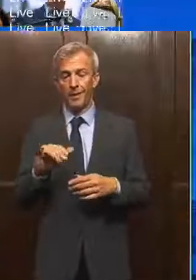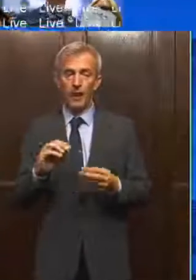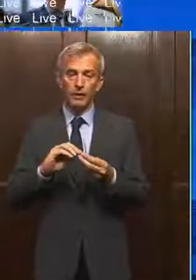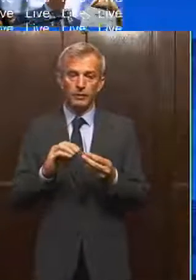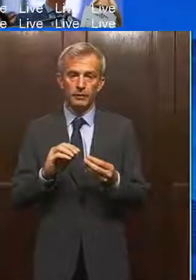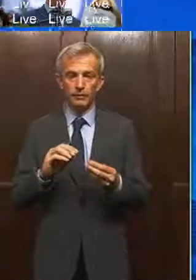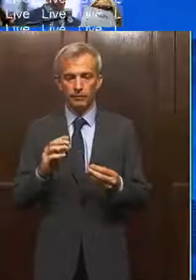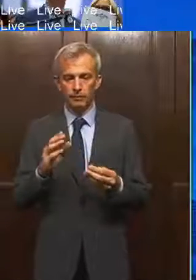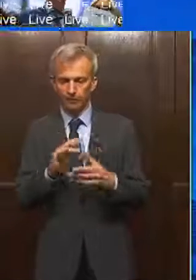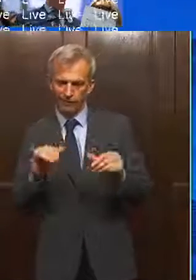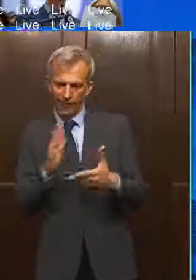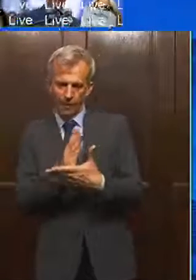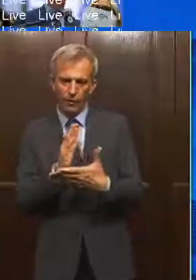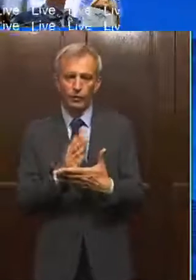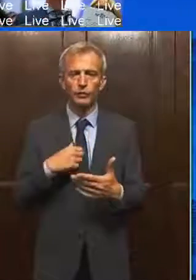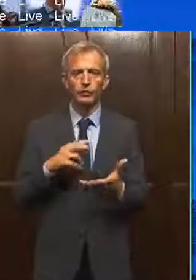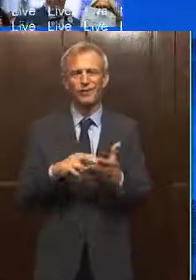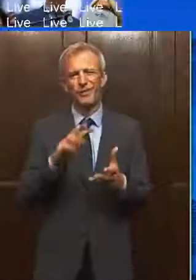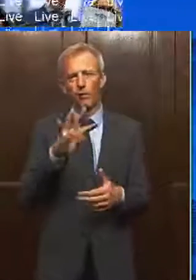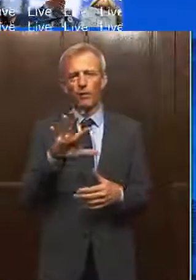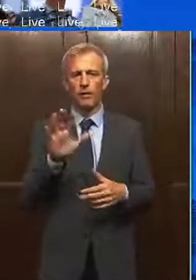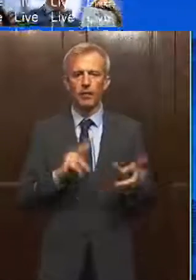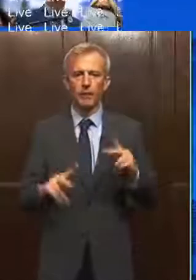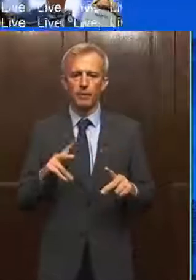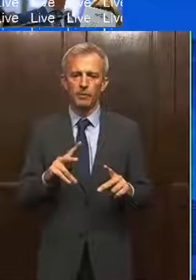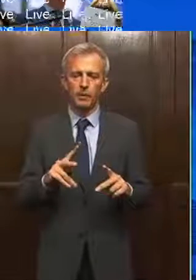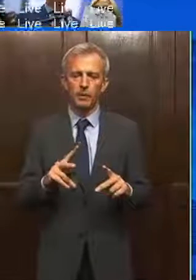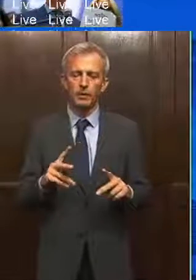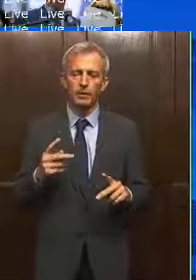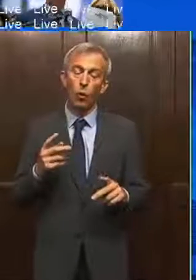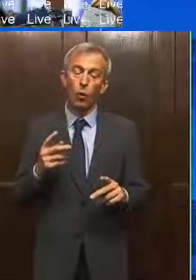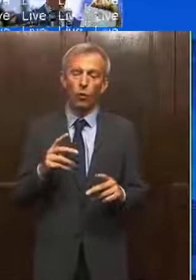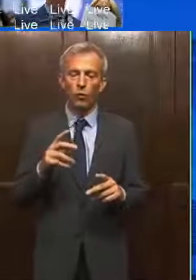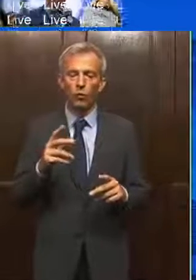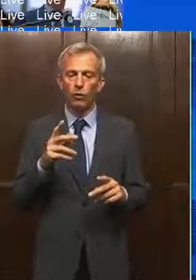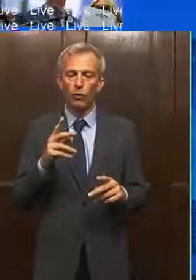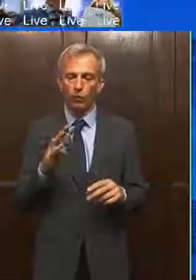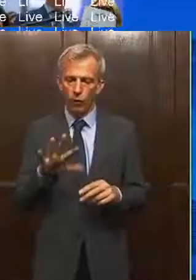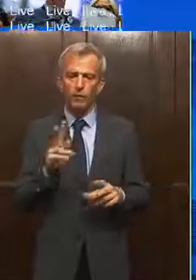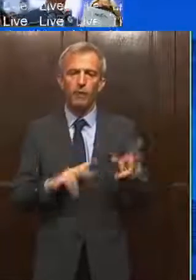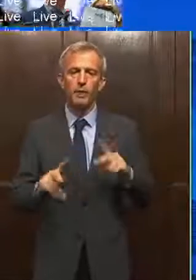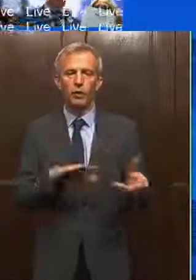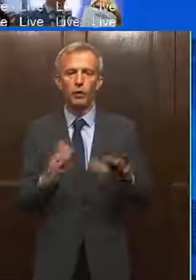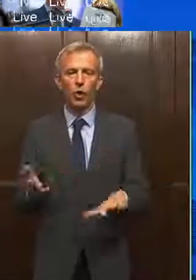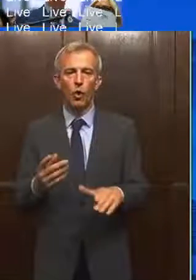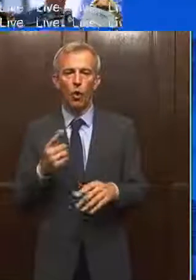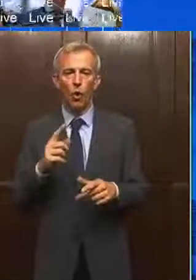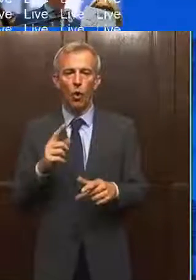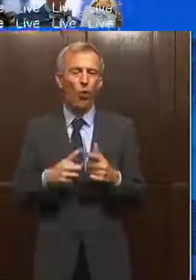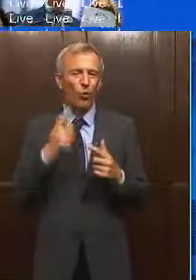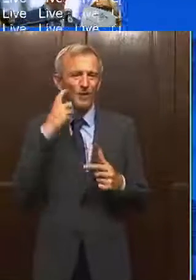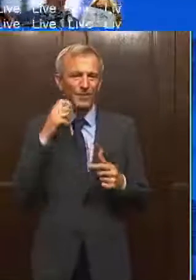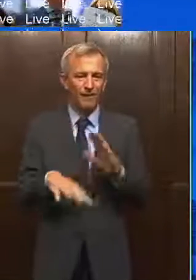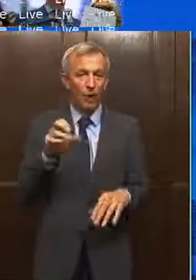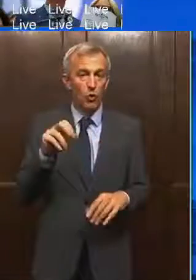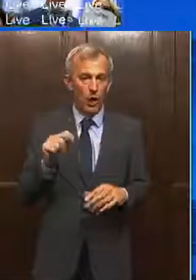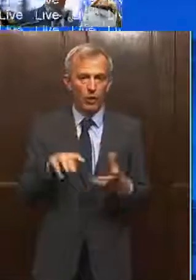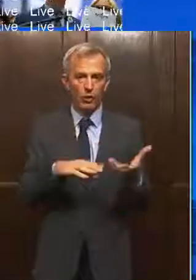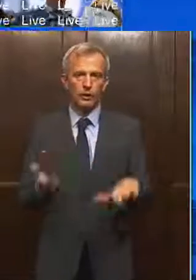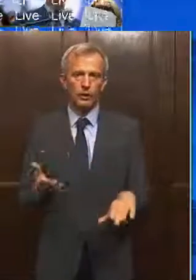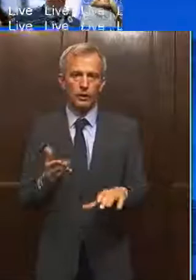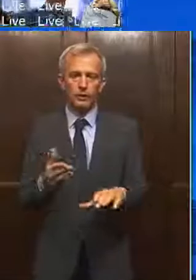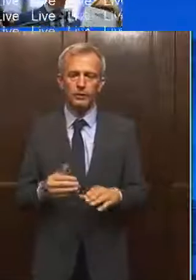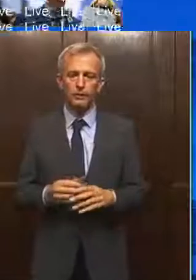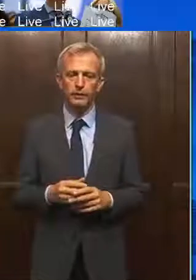about 45 people die or that we find out have died each 24-hour period of the last week. And our